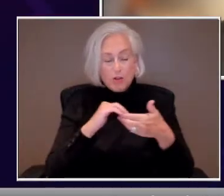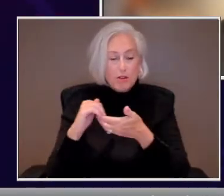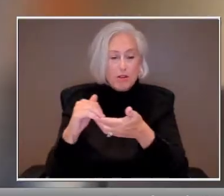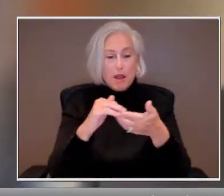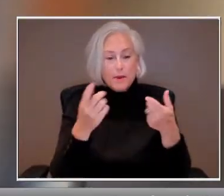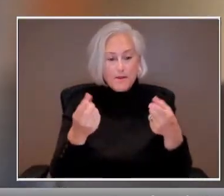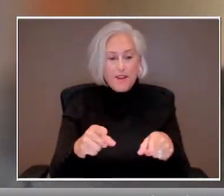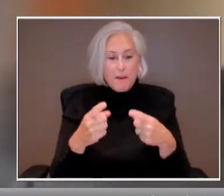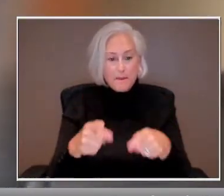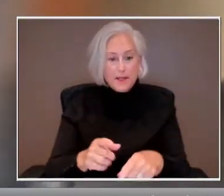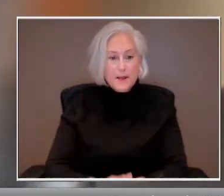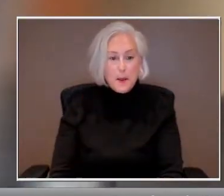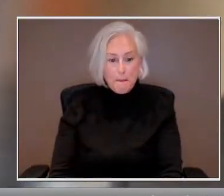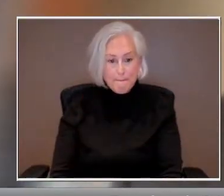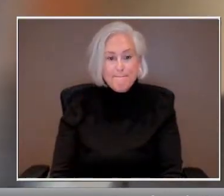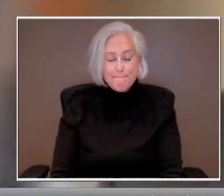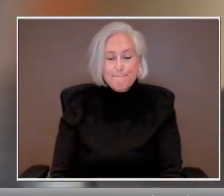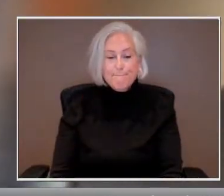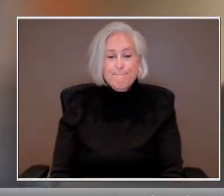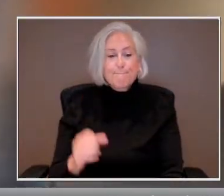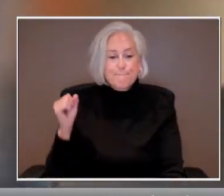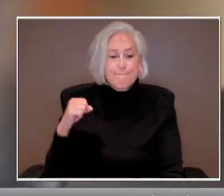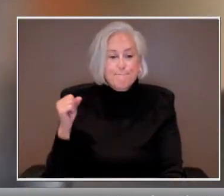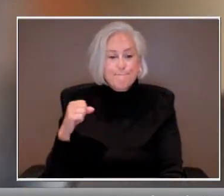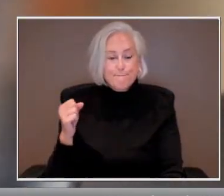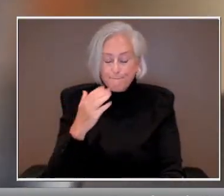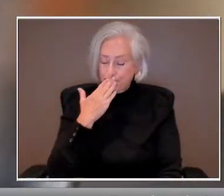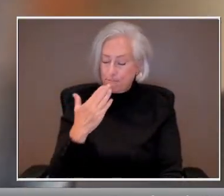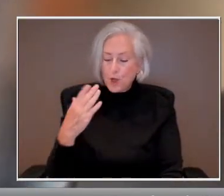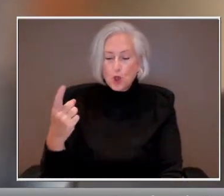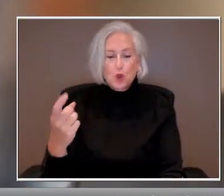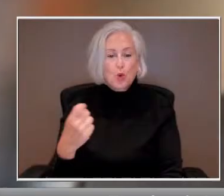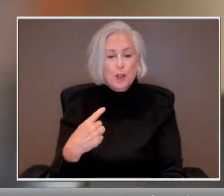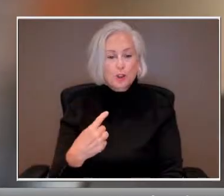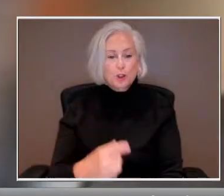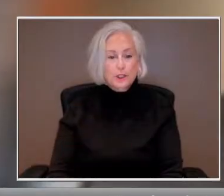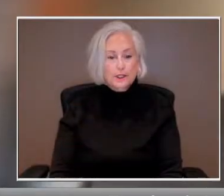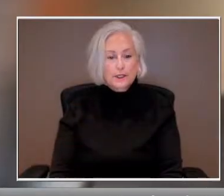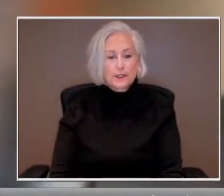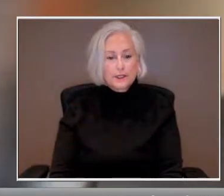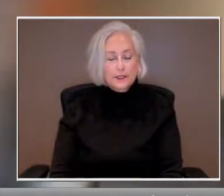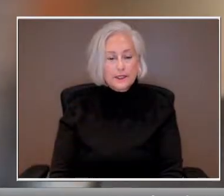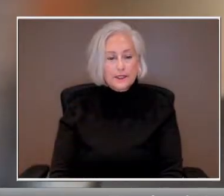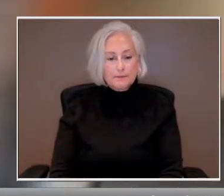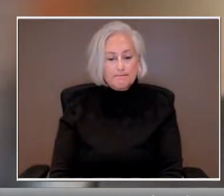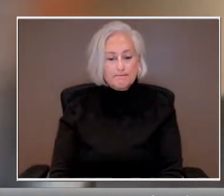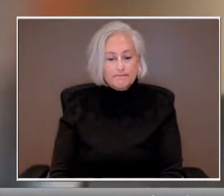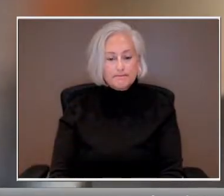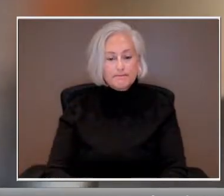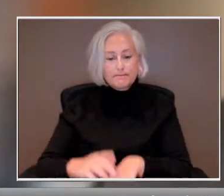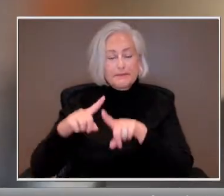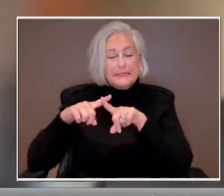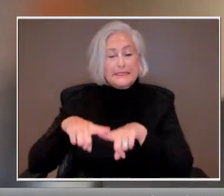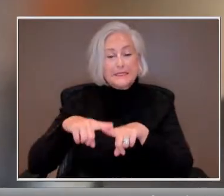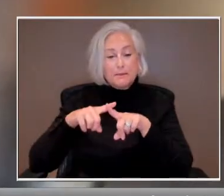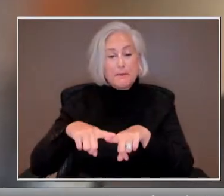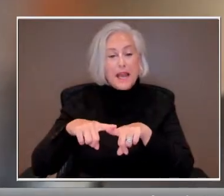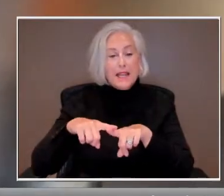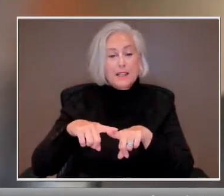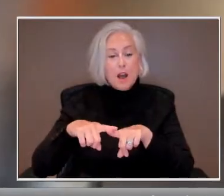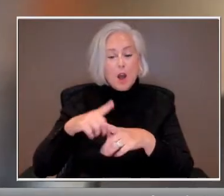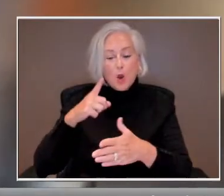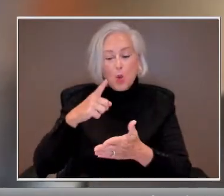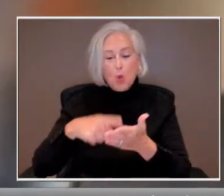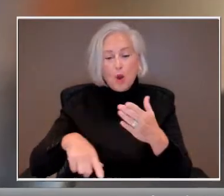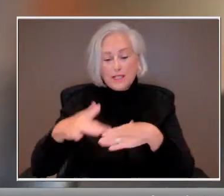Been on an airplane. Yeah, well, that's a good question. In that it really depended on what was available